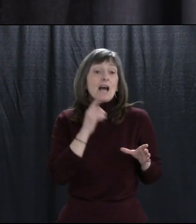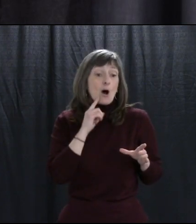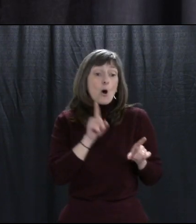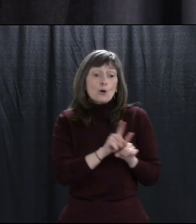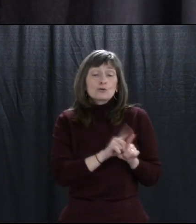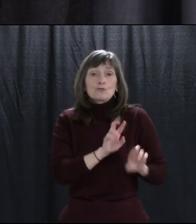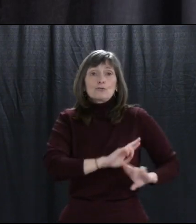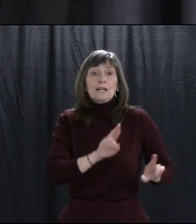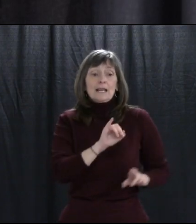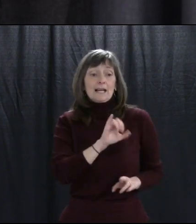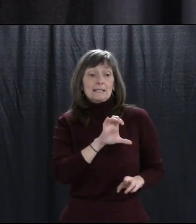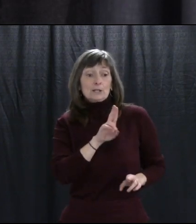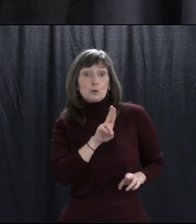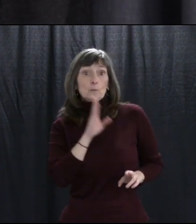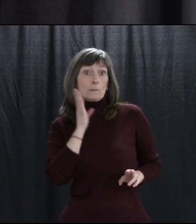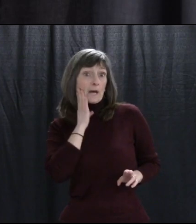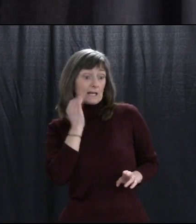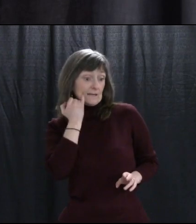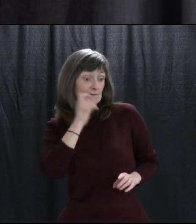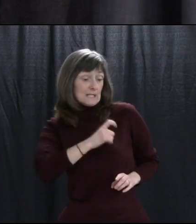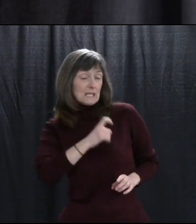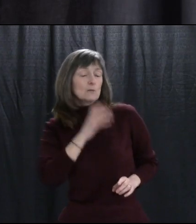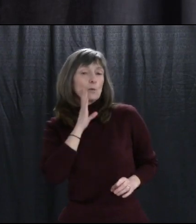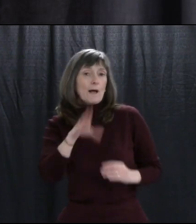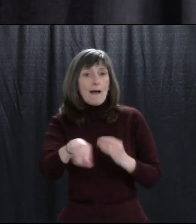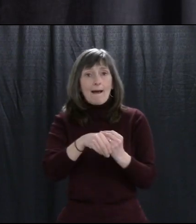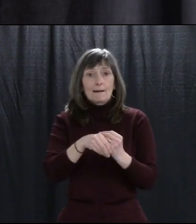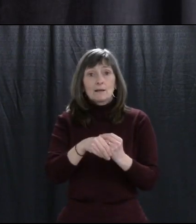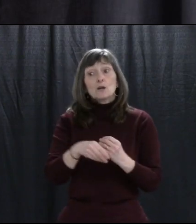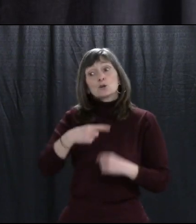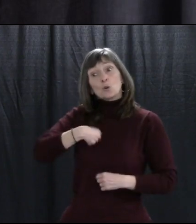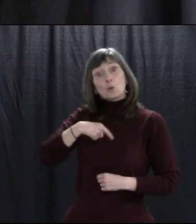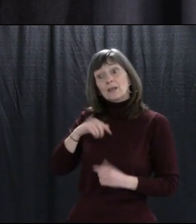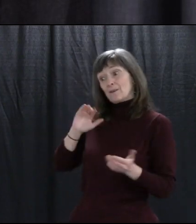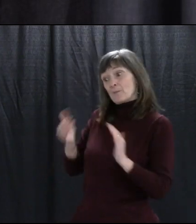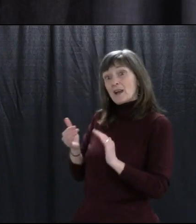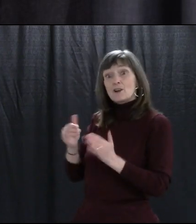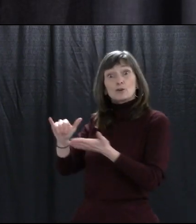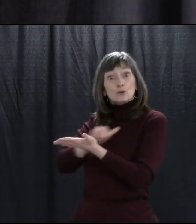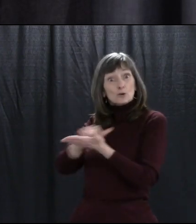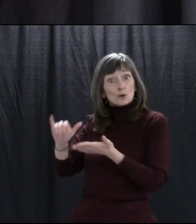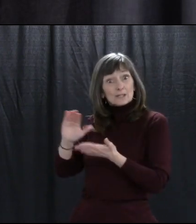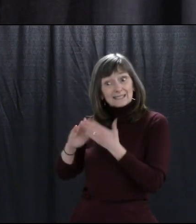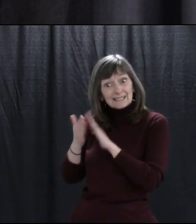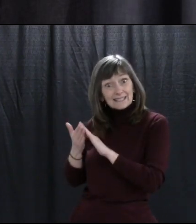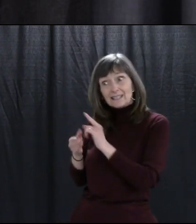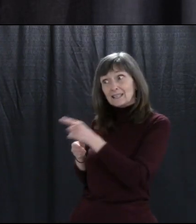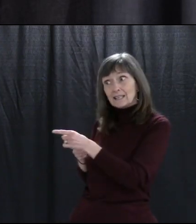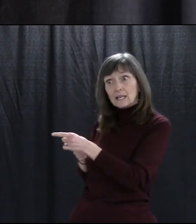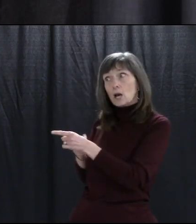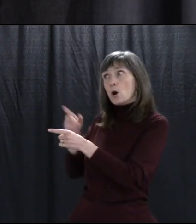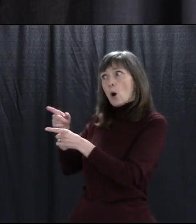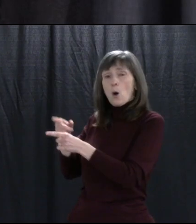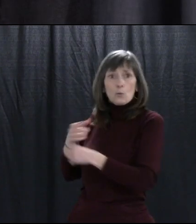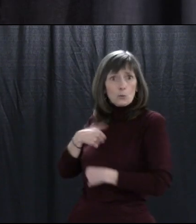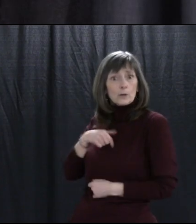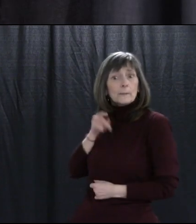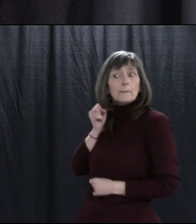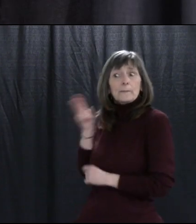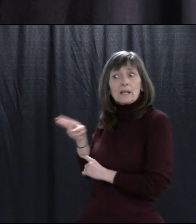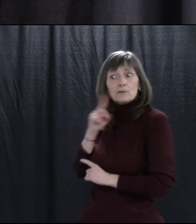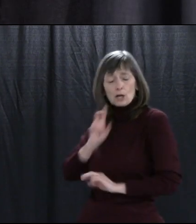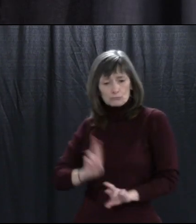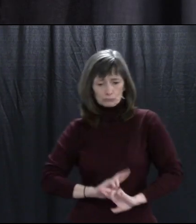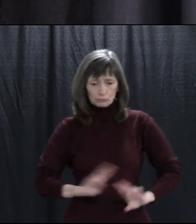of the jurisdictions, say, for example, like New York City. Our ratios are way more favorable currently, recognizing that